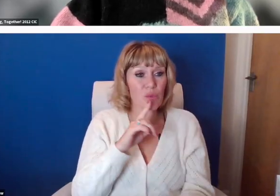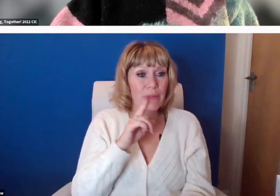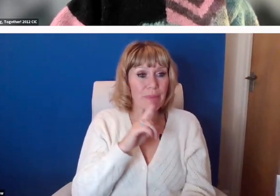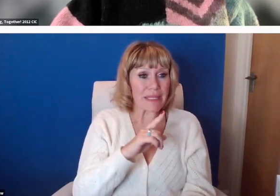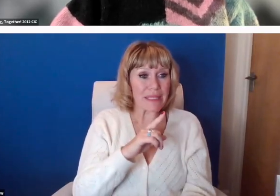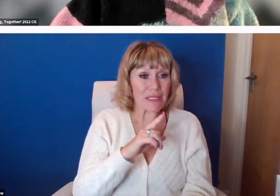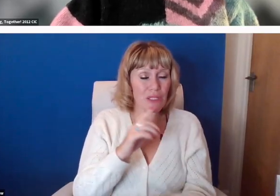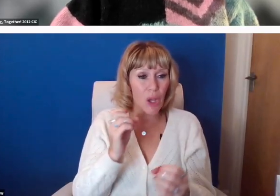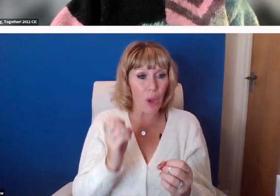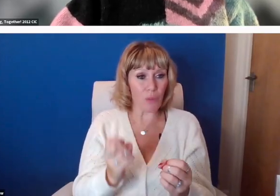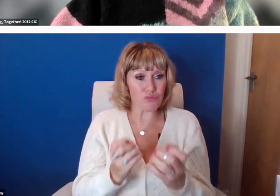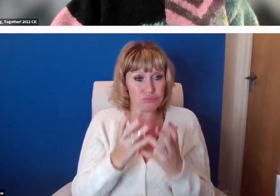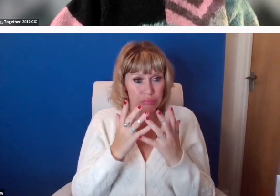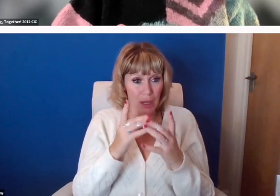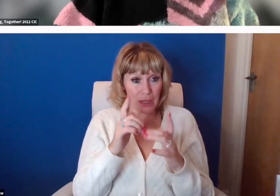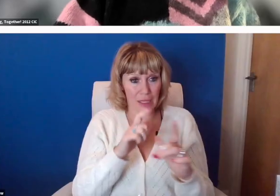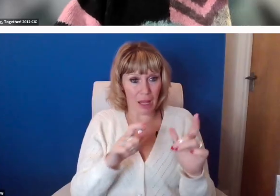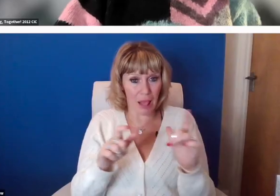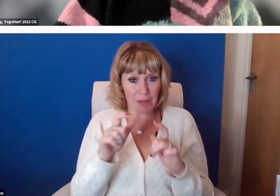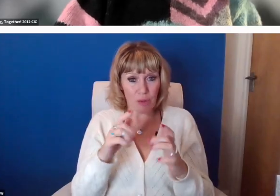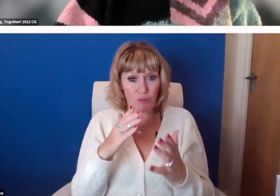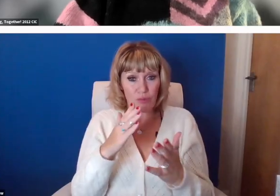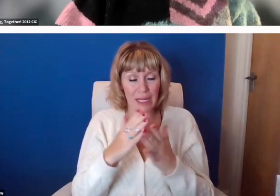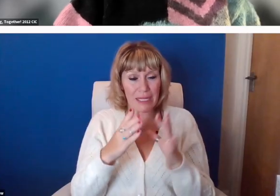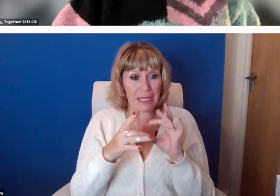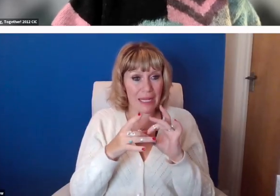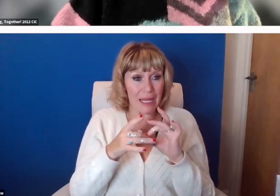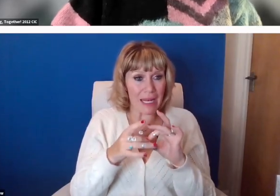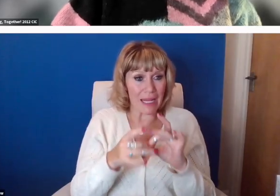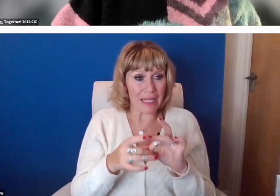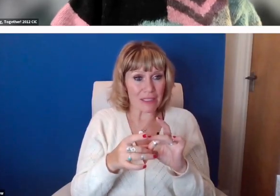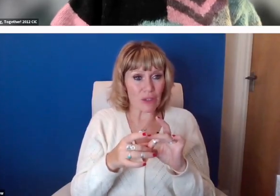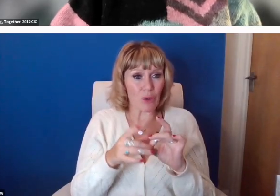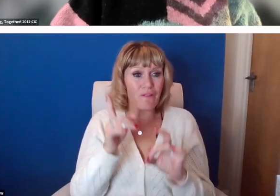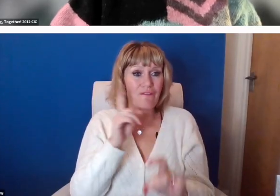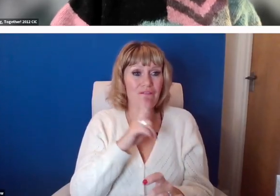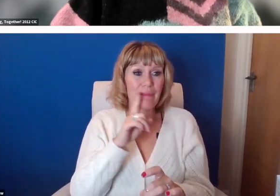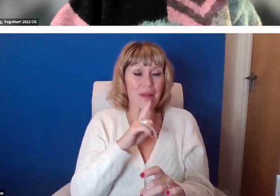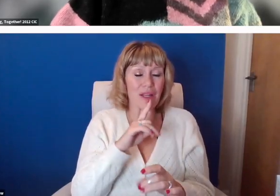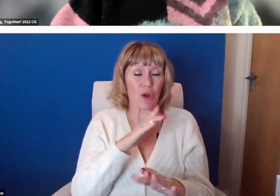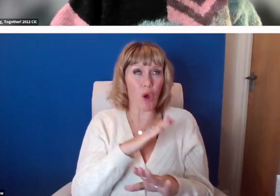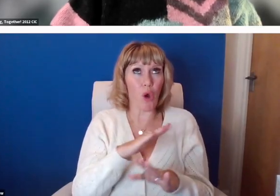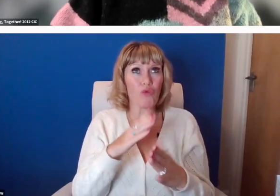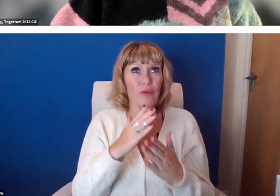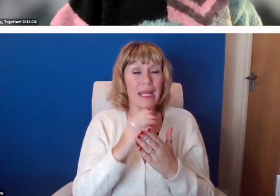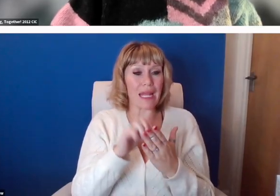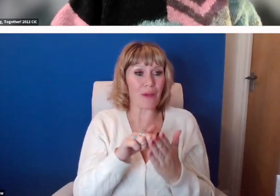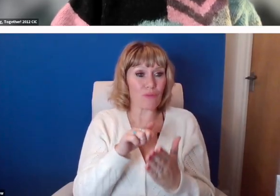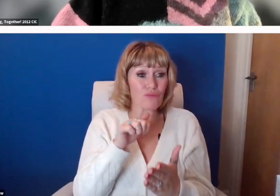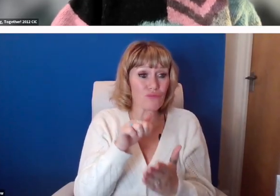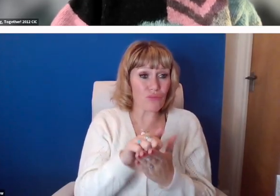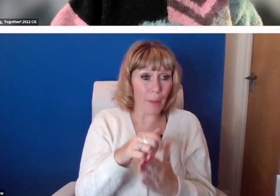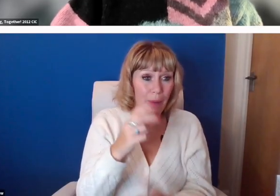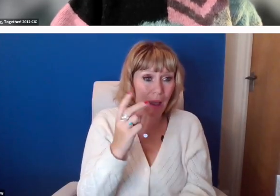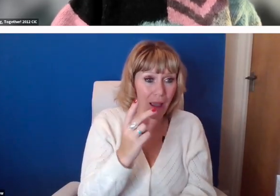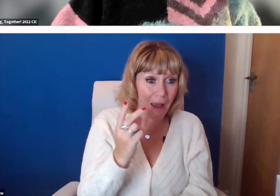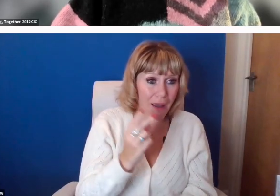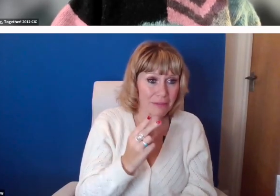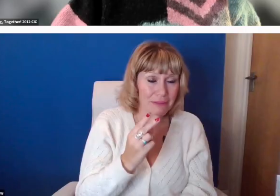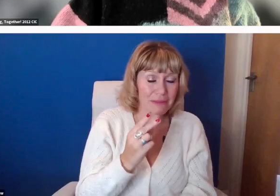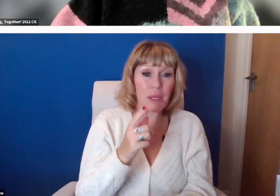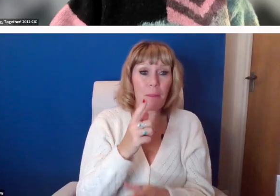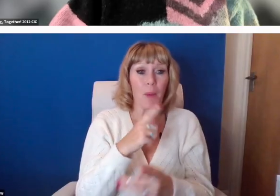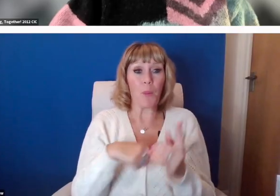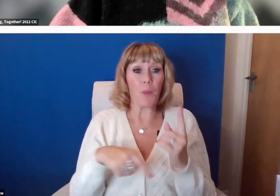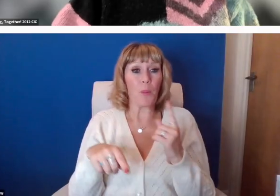feminine and exotic and, not really proper art. But I always feel that we don't care as the